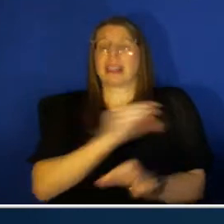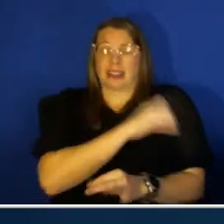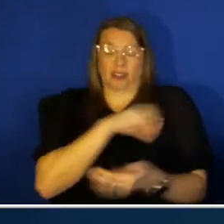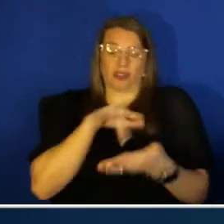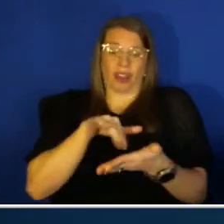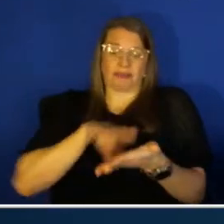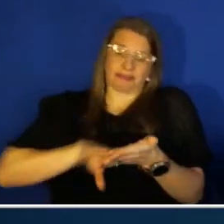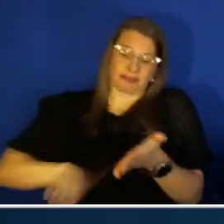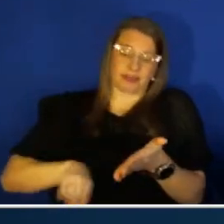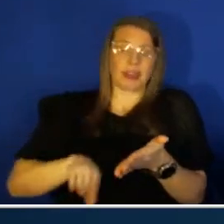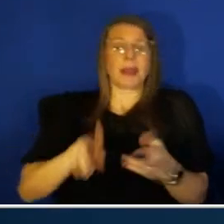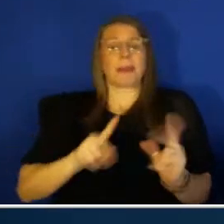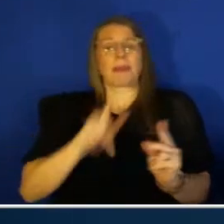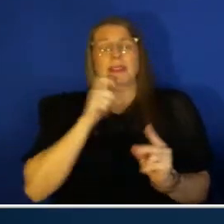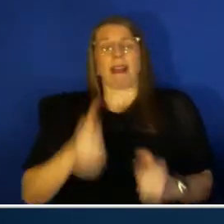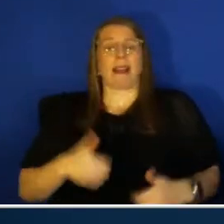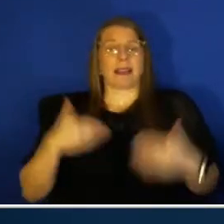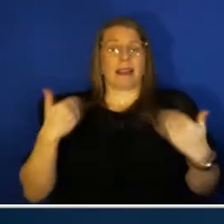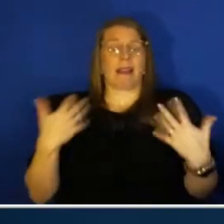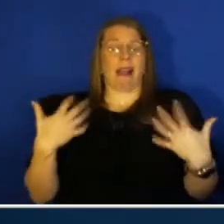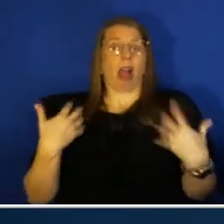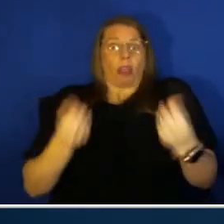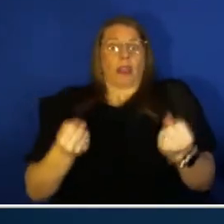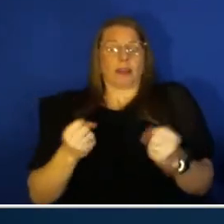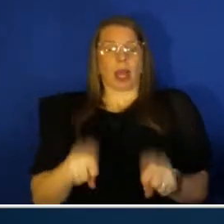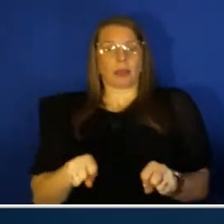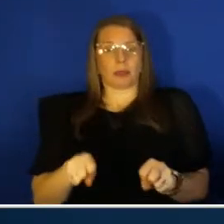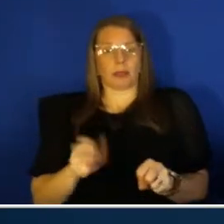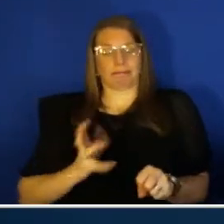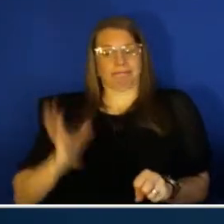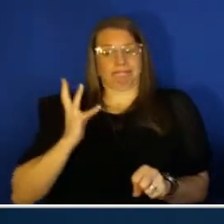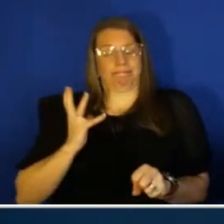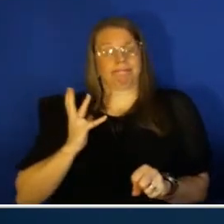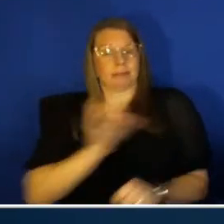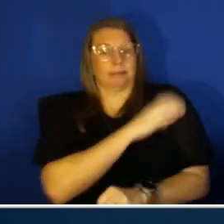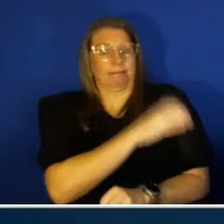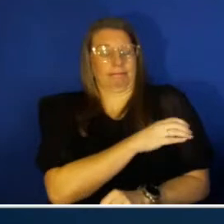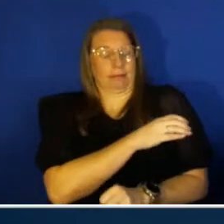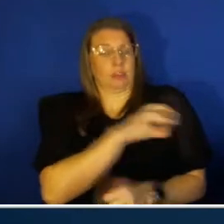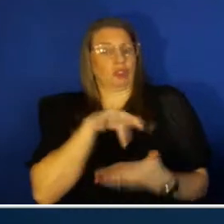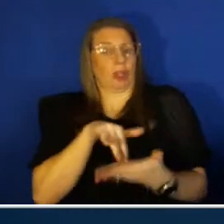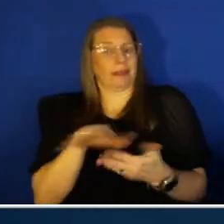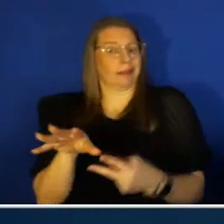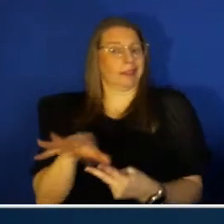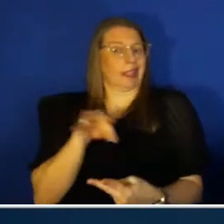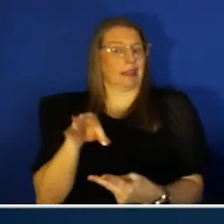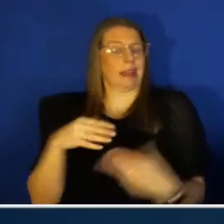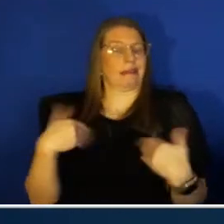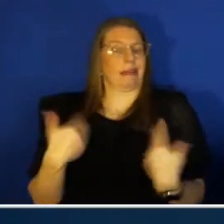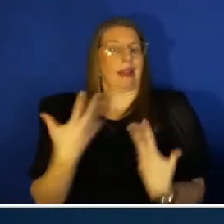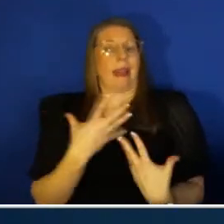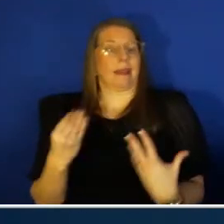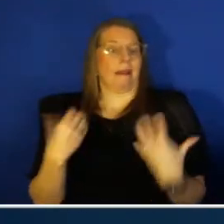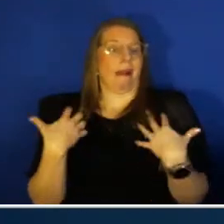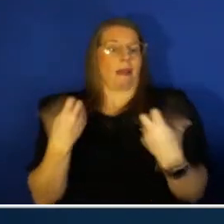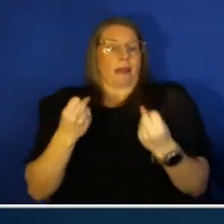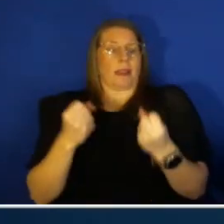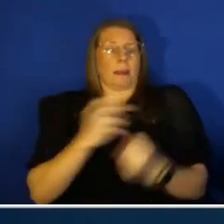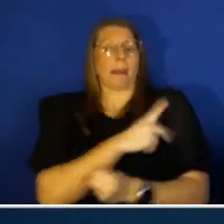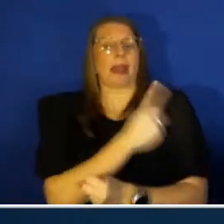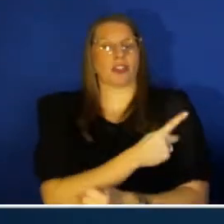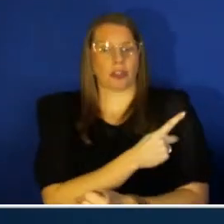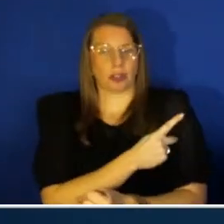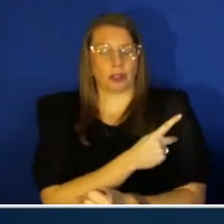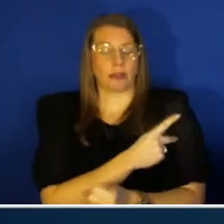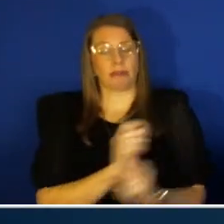not young and the healthiest possible. Historically, clinical trials have selected the youngest and the healthiest patients, so there's the most